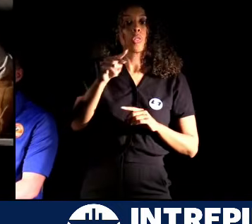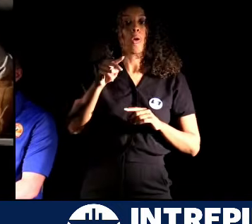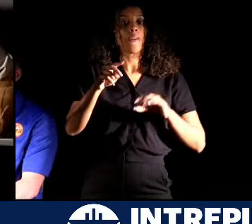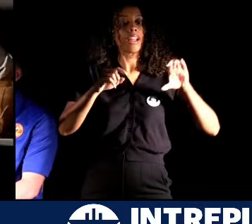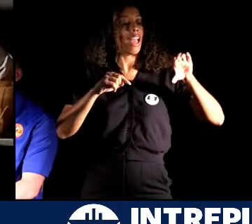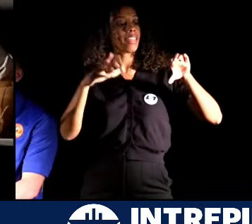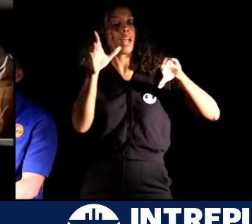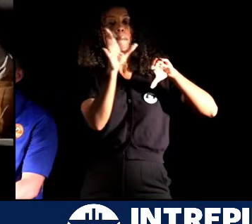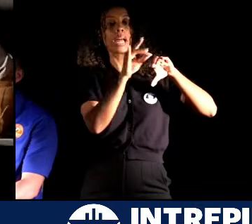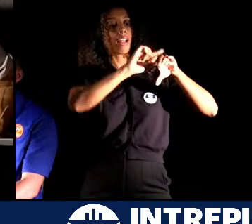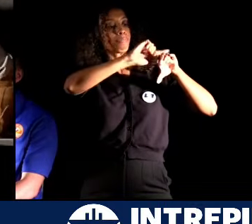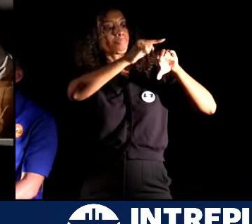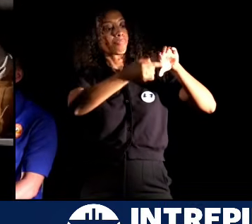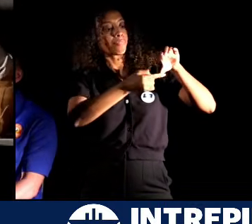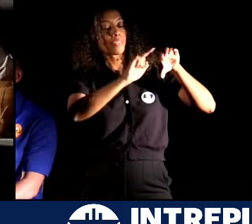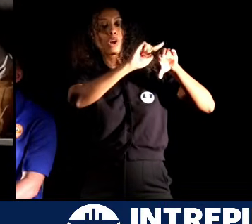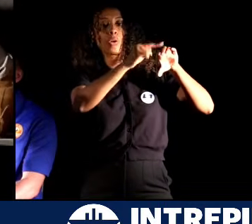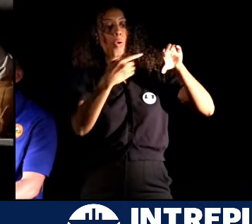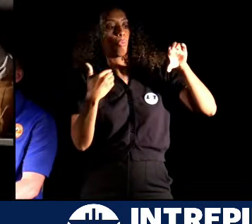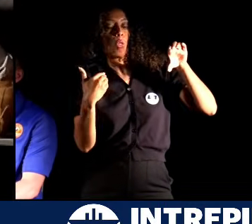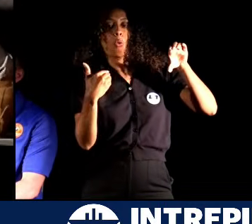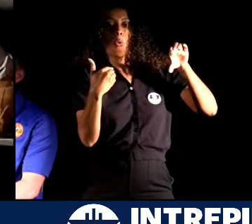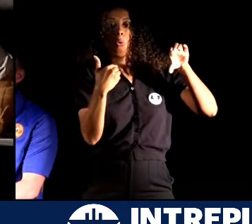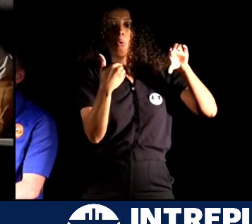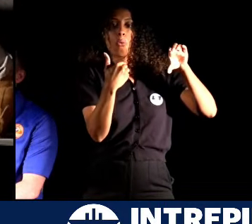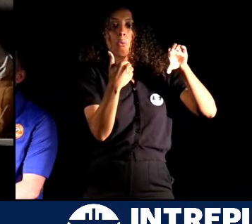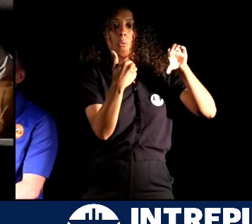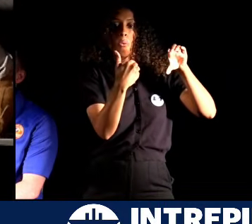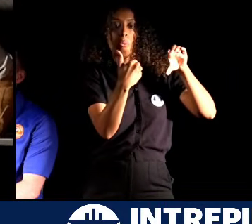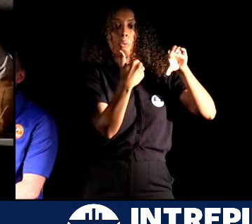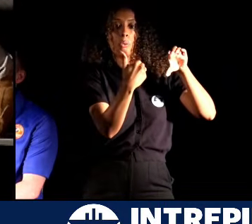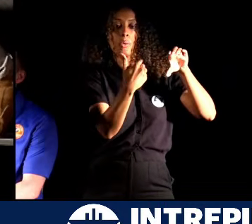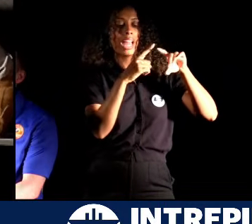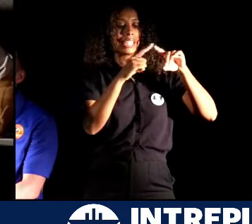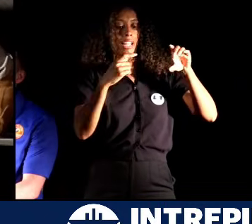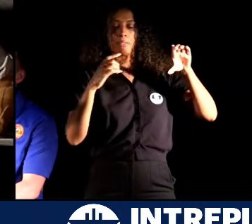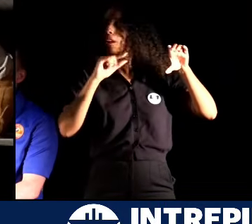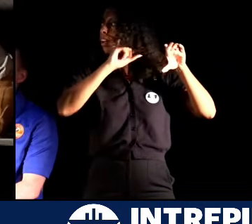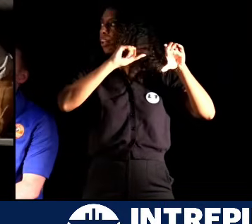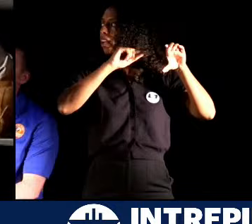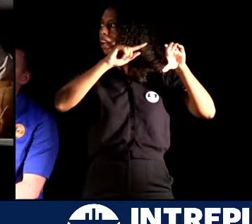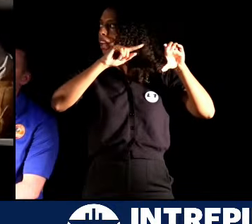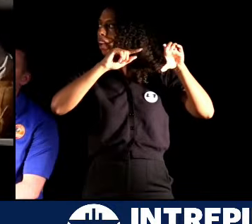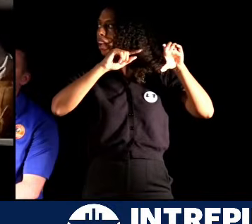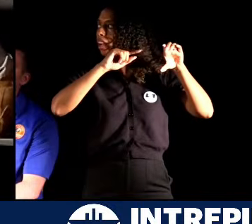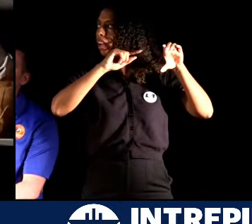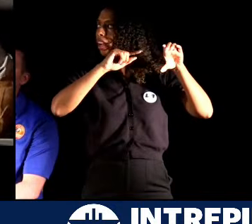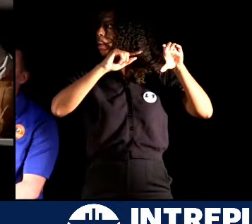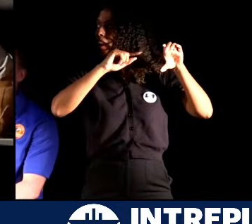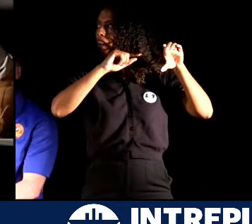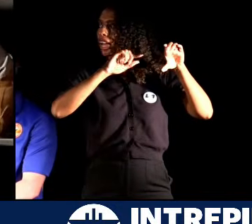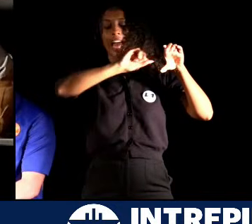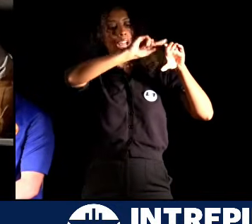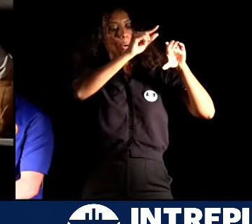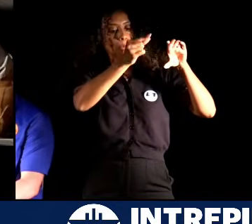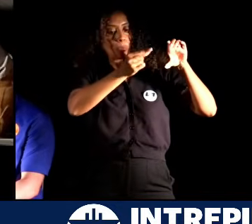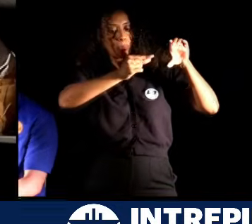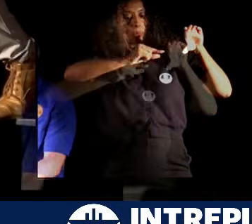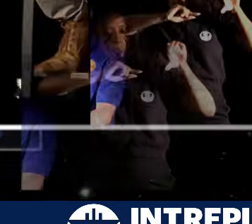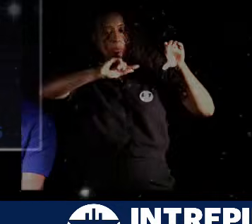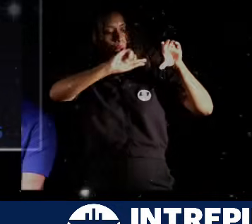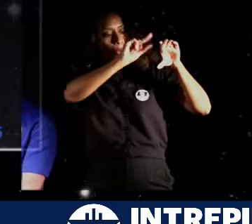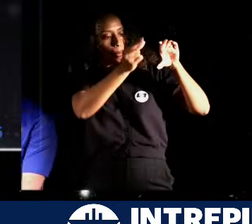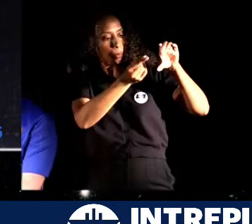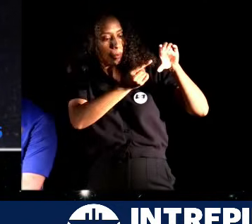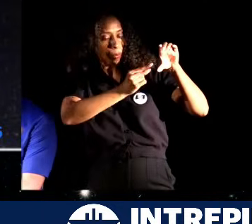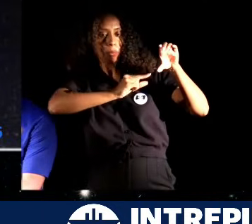close to the sun, it has folds in it. Basically, it rotates all the way back to the sun and out again, making an